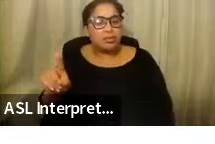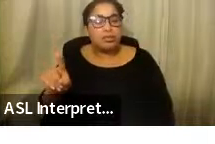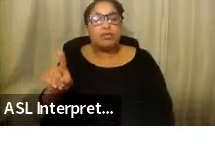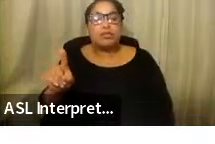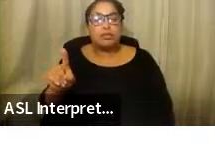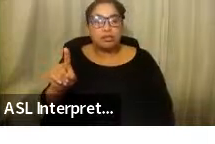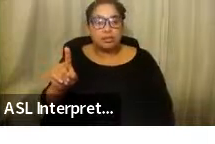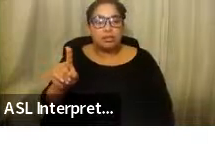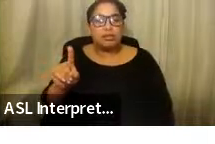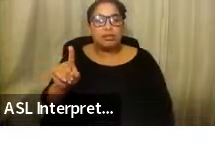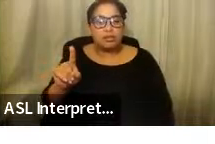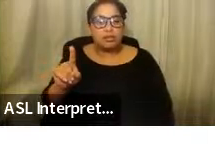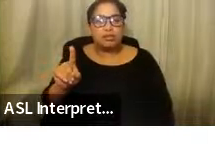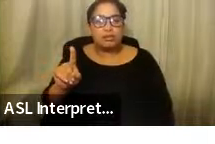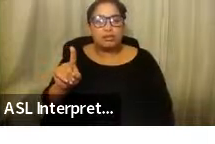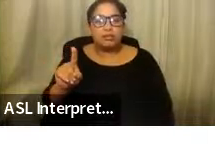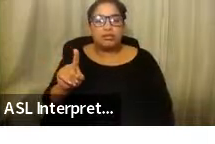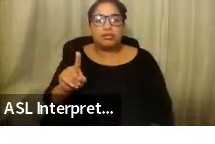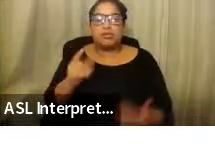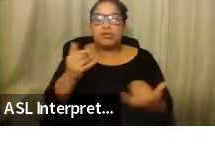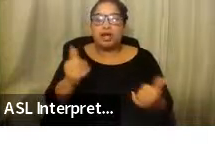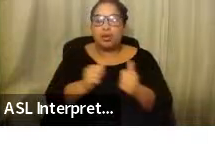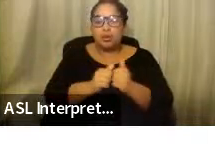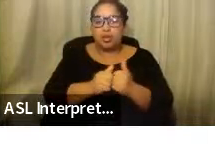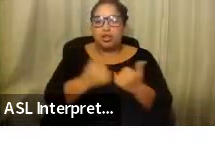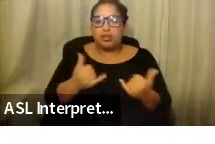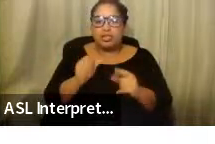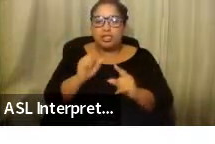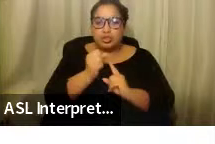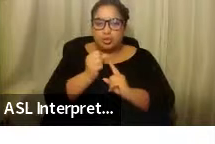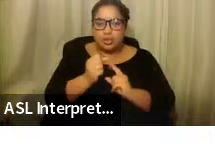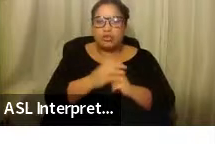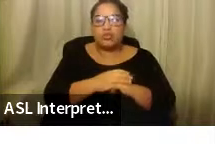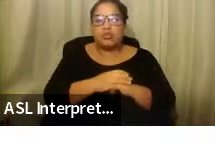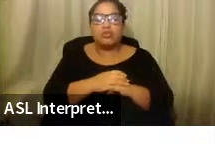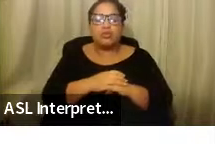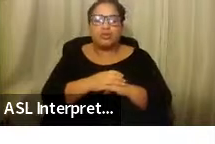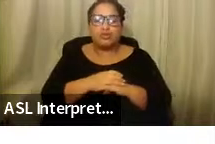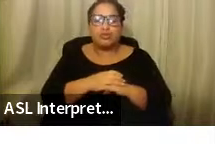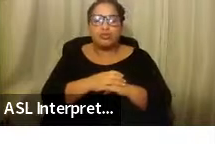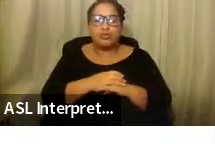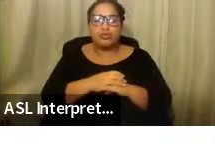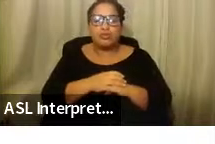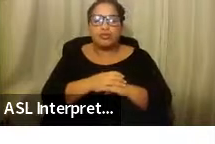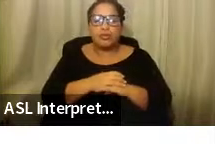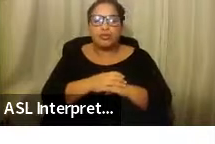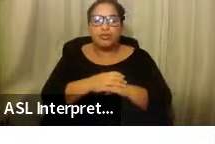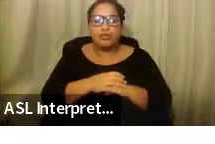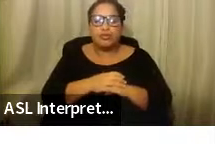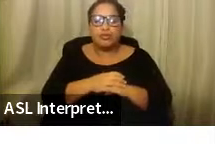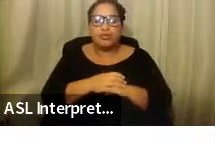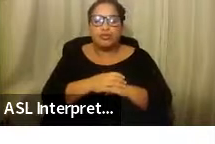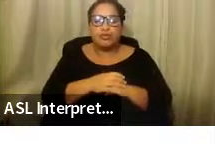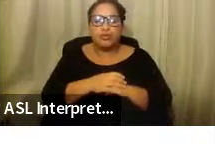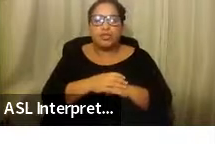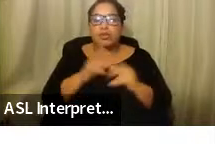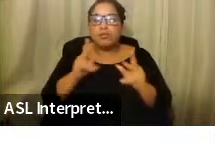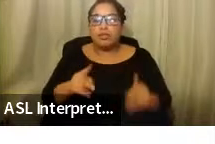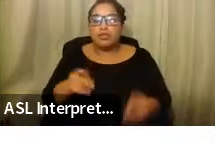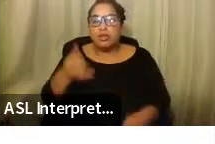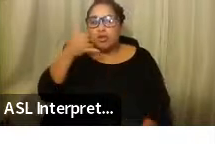on with the scenario with our current scenario, if you advance the slide, they call